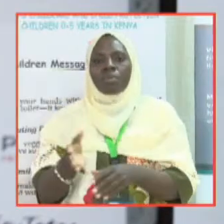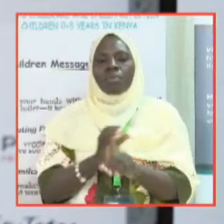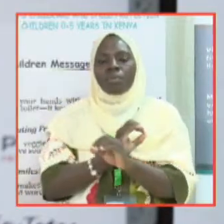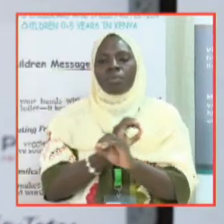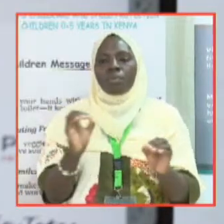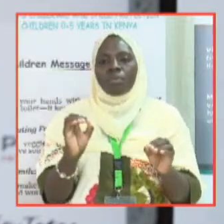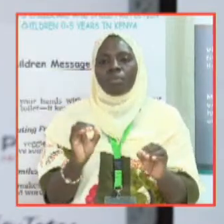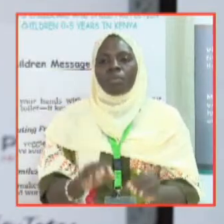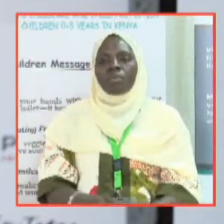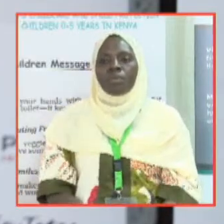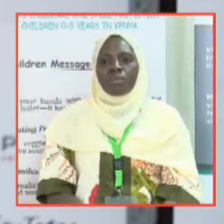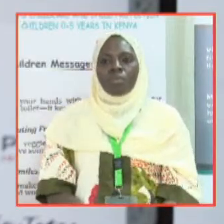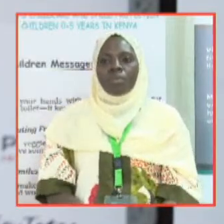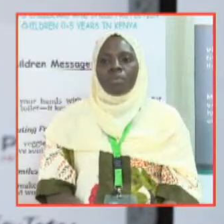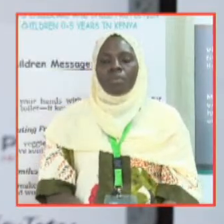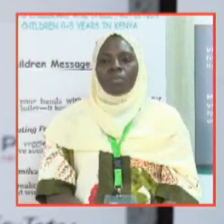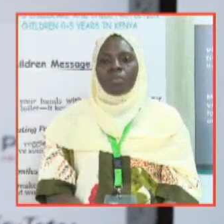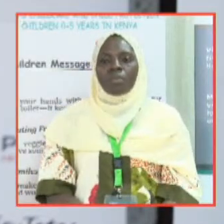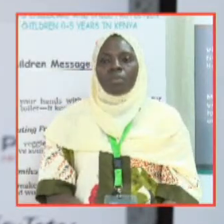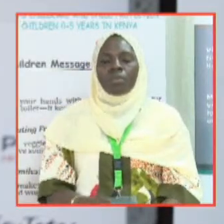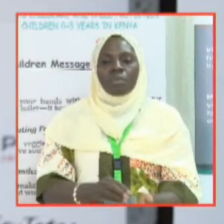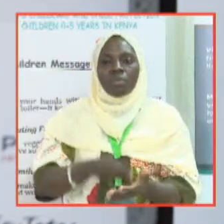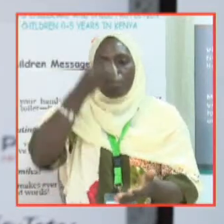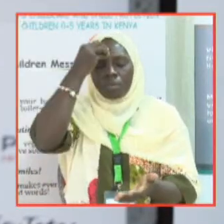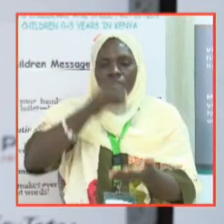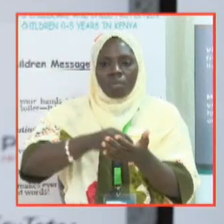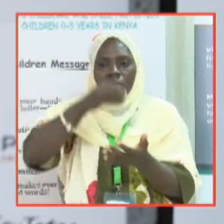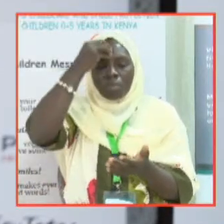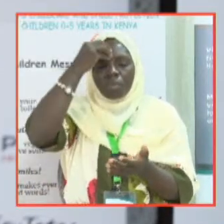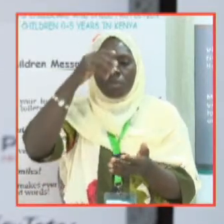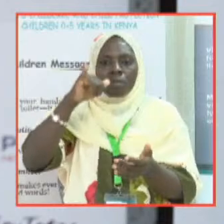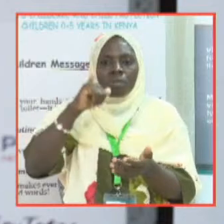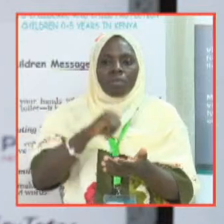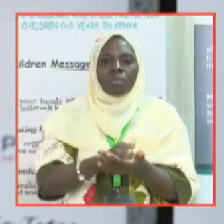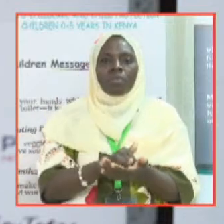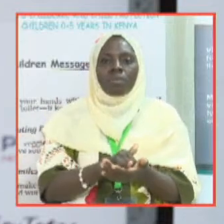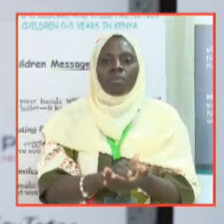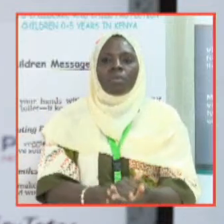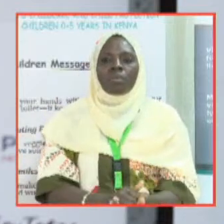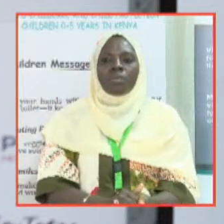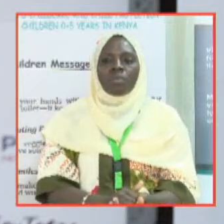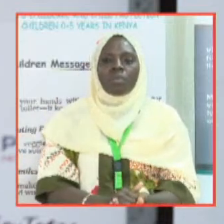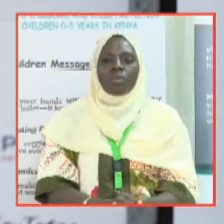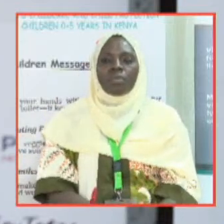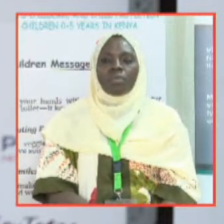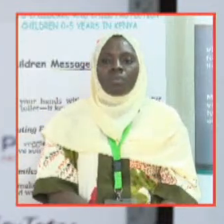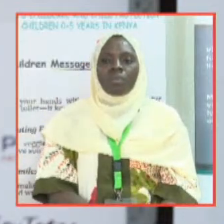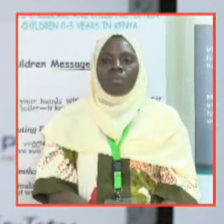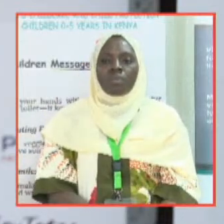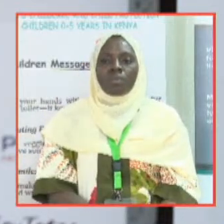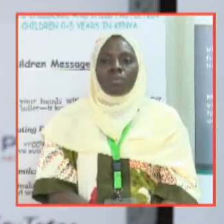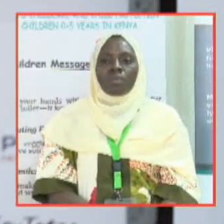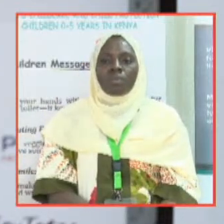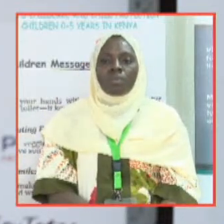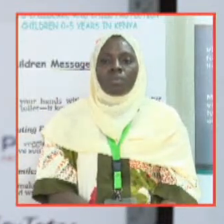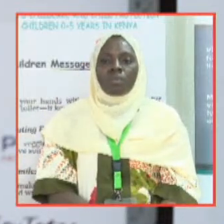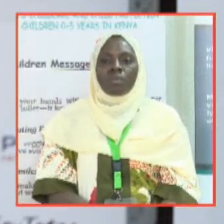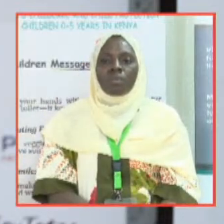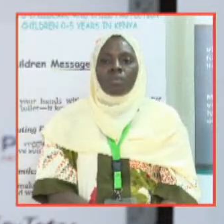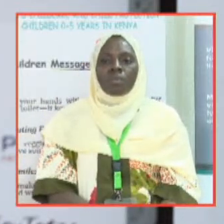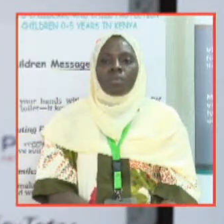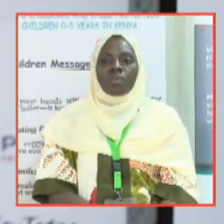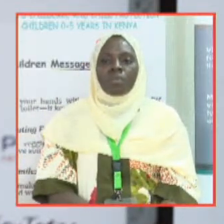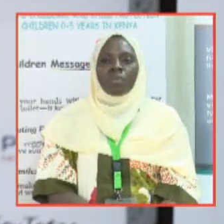from our dissemination, we learned that there is an annual work plan which might be having a lot of this, but since they are not publicly